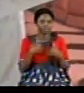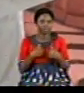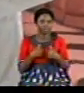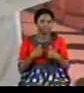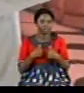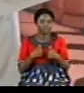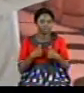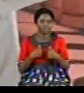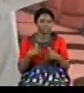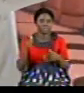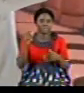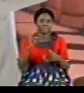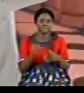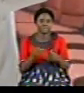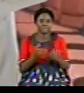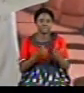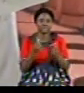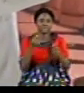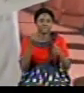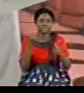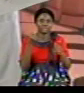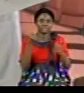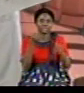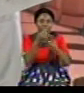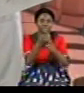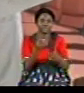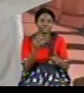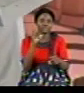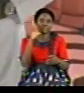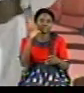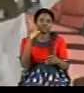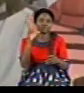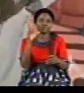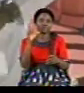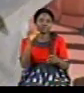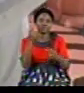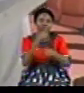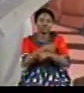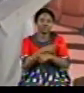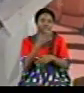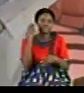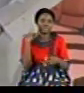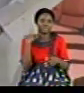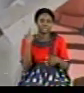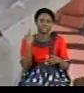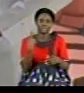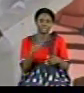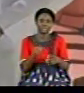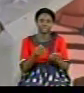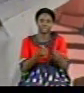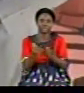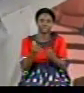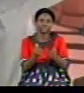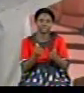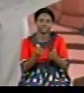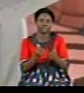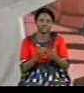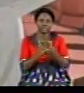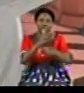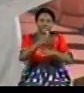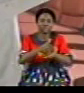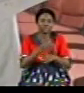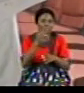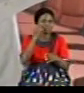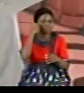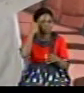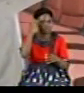accident 3 days ago. A vehicle ran over his right foot,